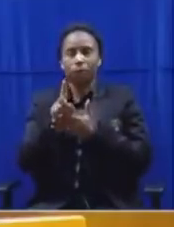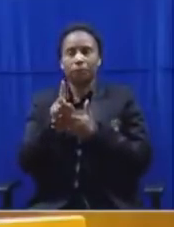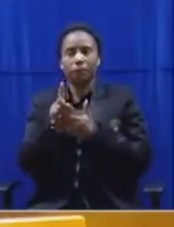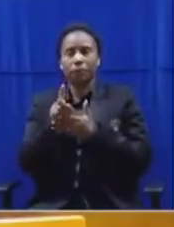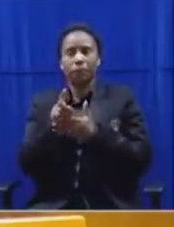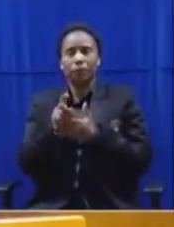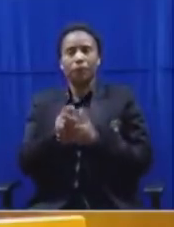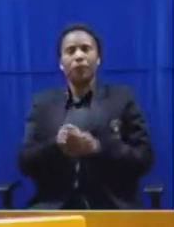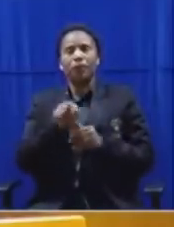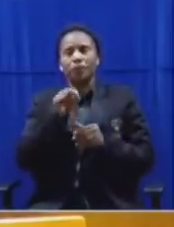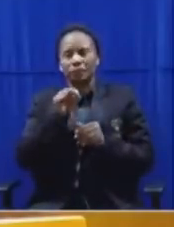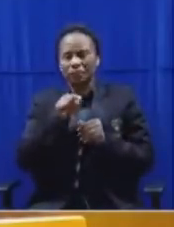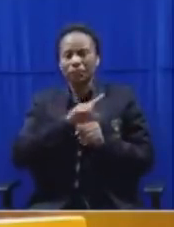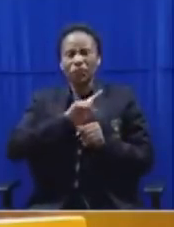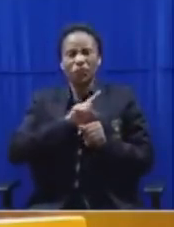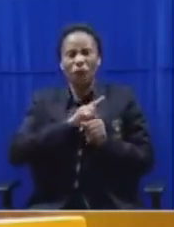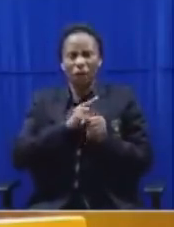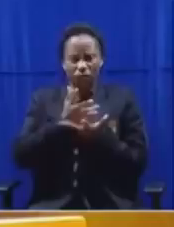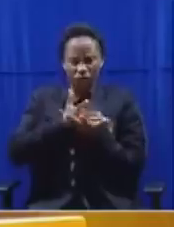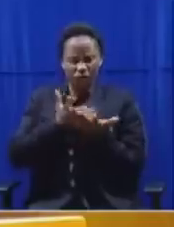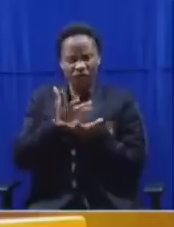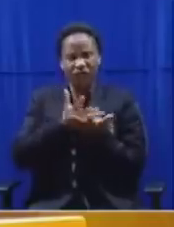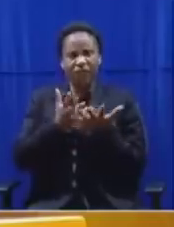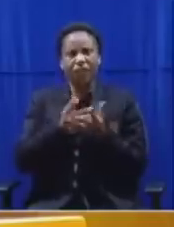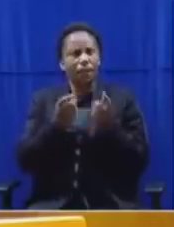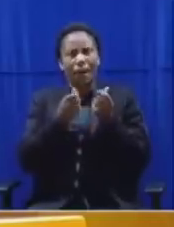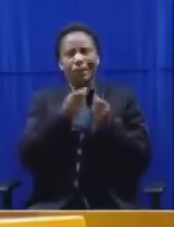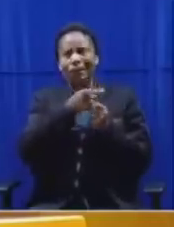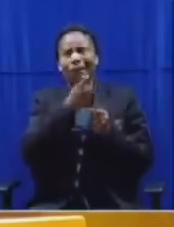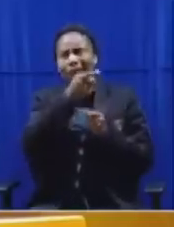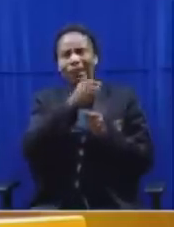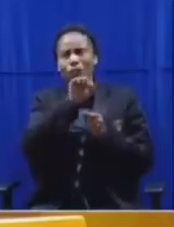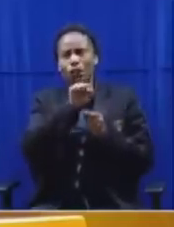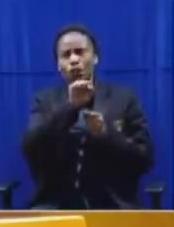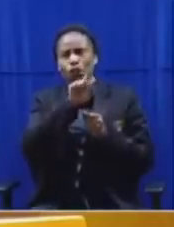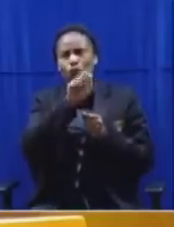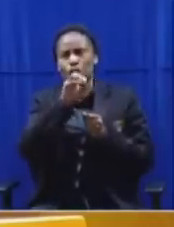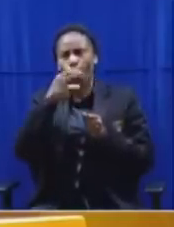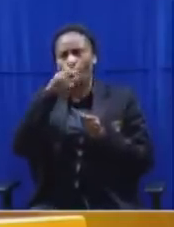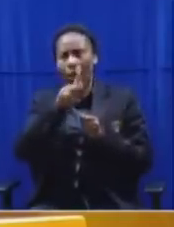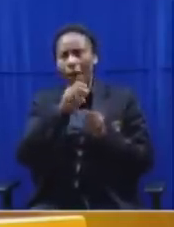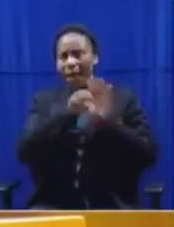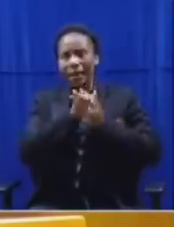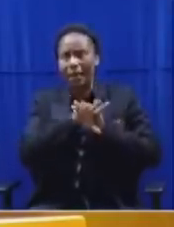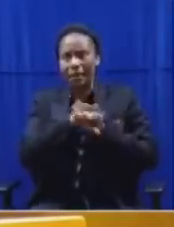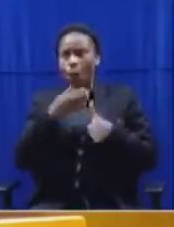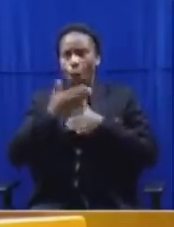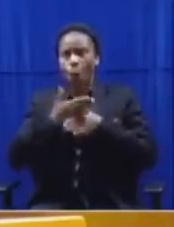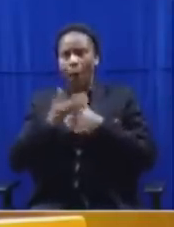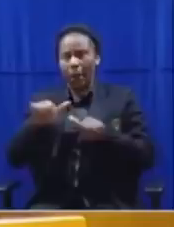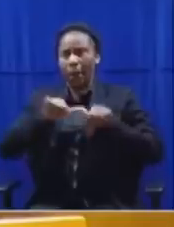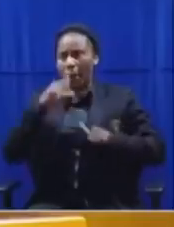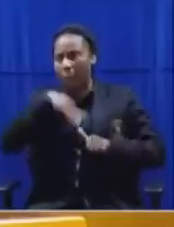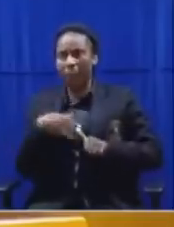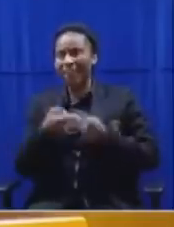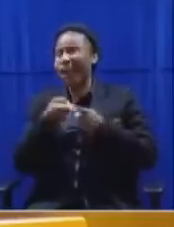equity, because playing with the money of pension funds just in the stock markets without the job returns is wasteful.